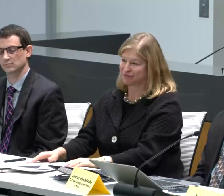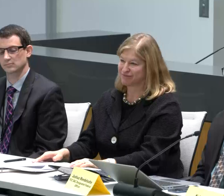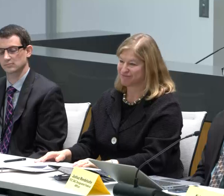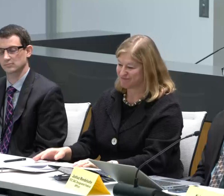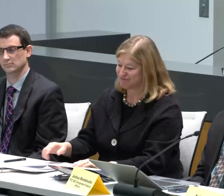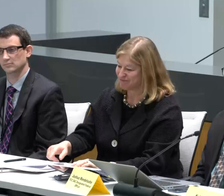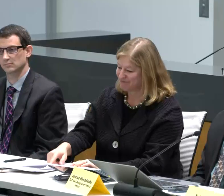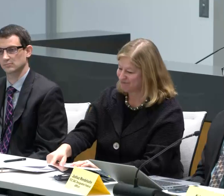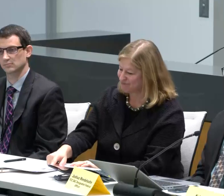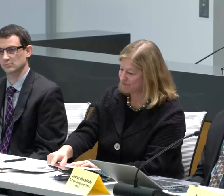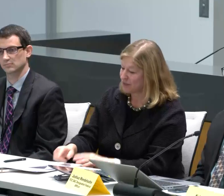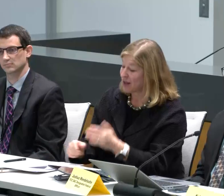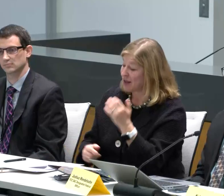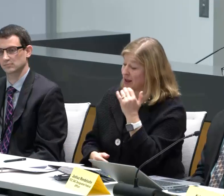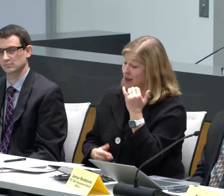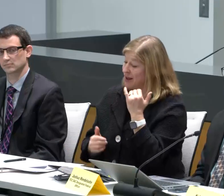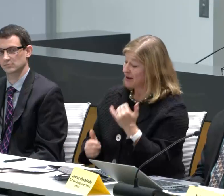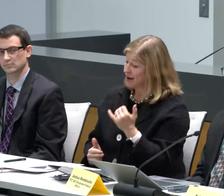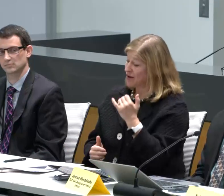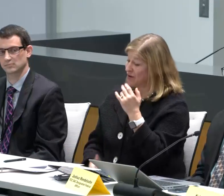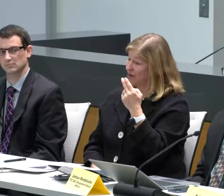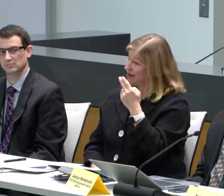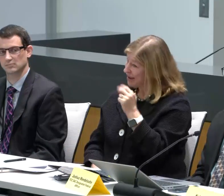which will be completed by July 1st.